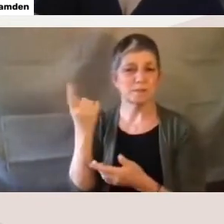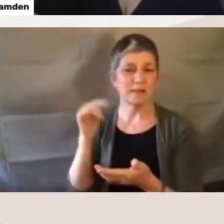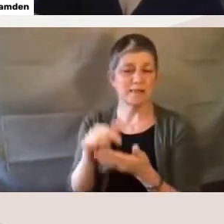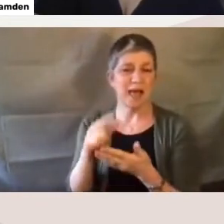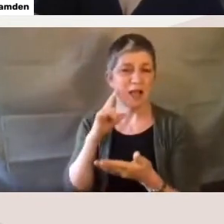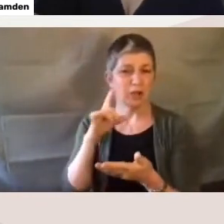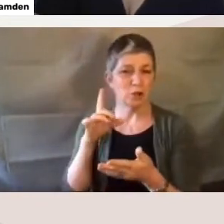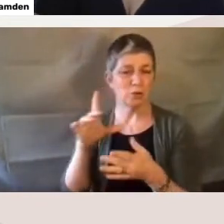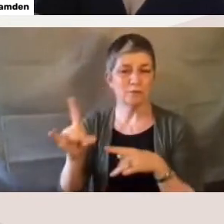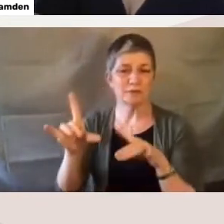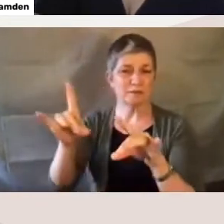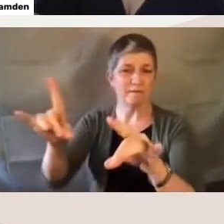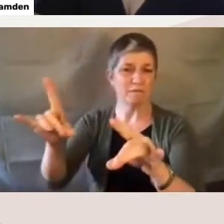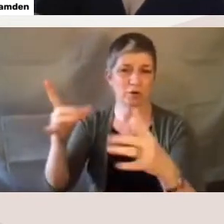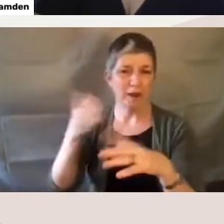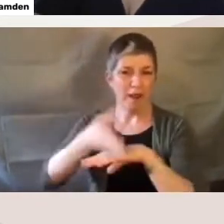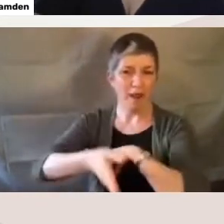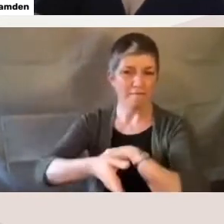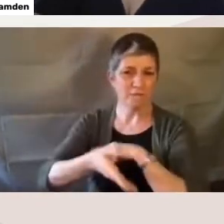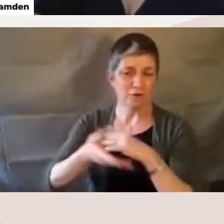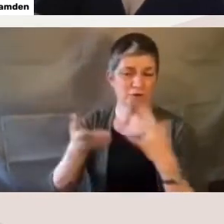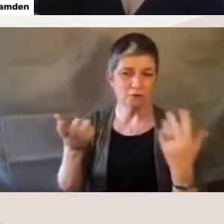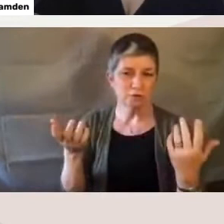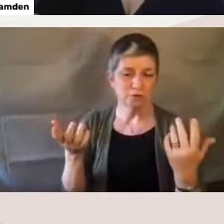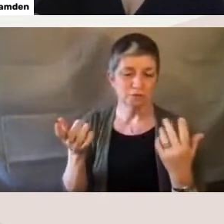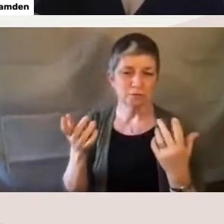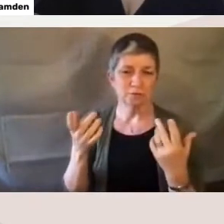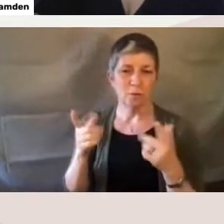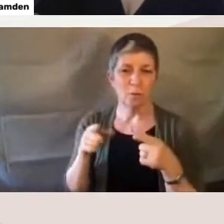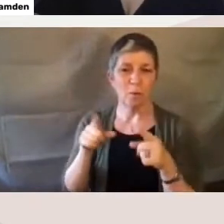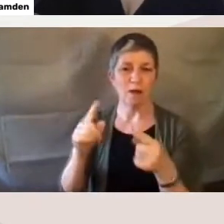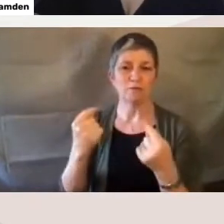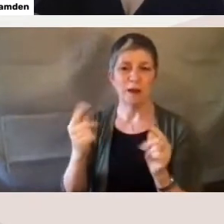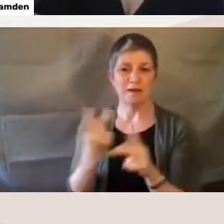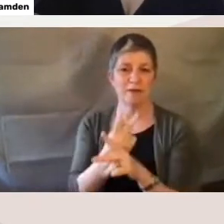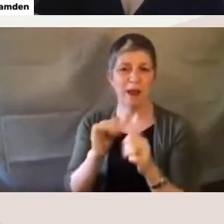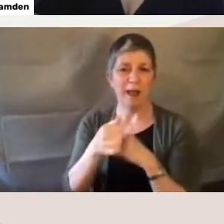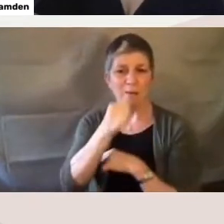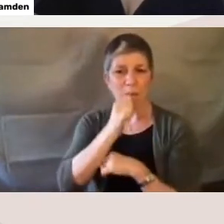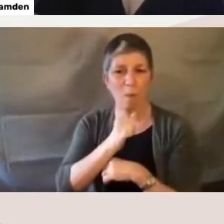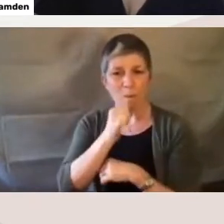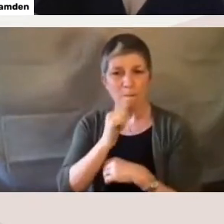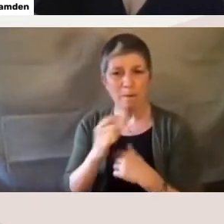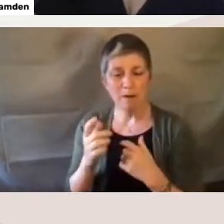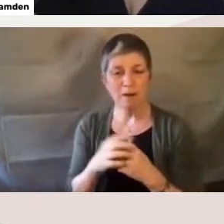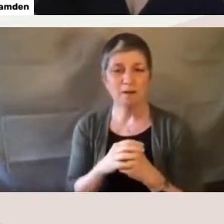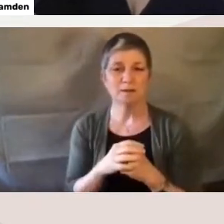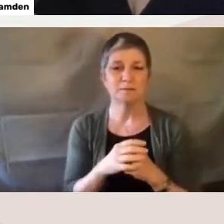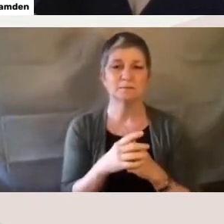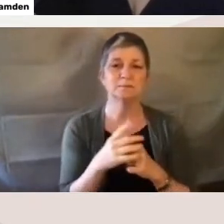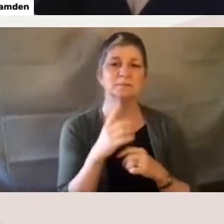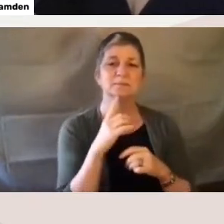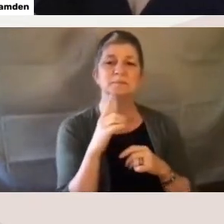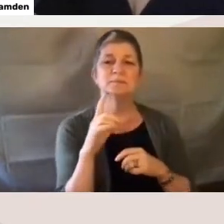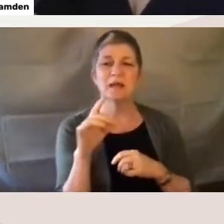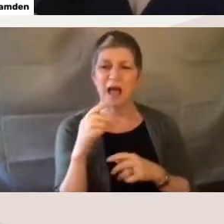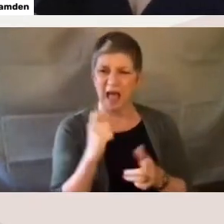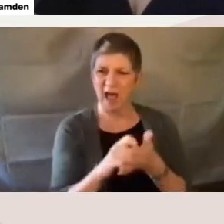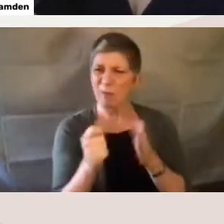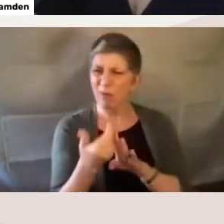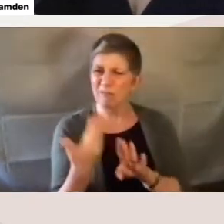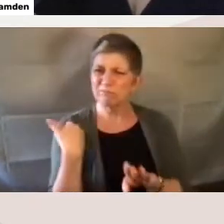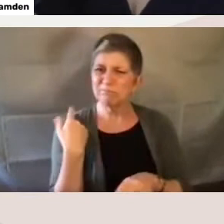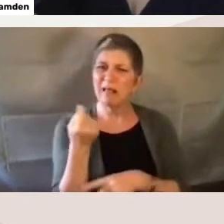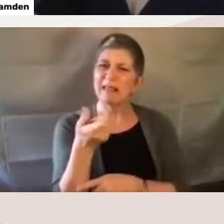you discovered in trying to find ways of coping? I wrote a little bit before